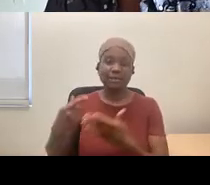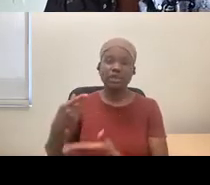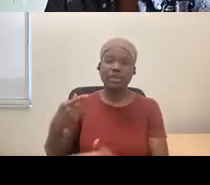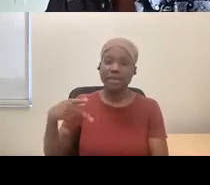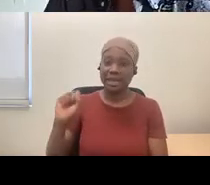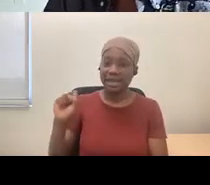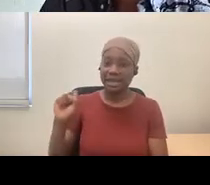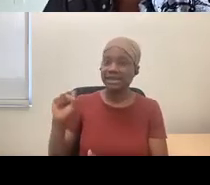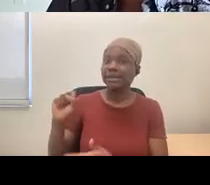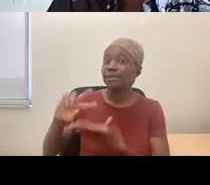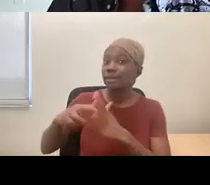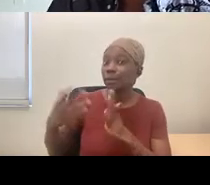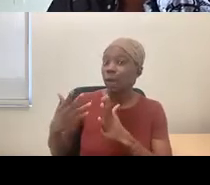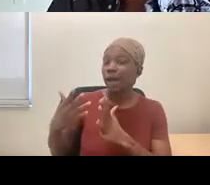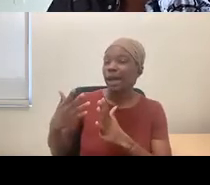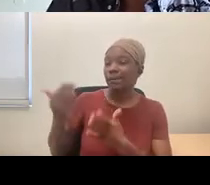where.